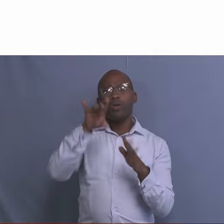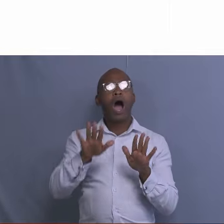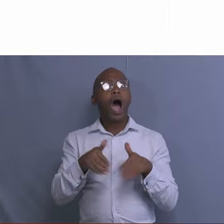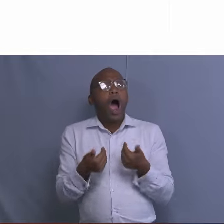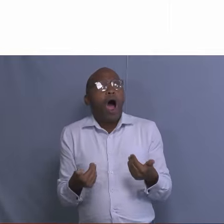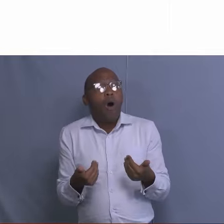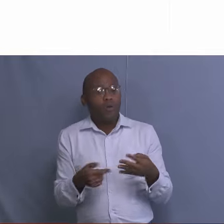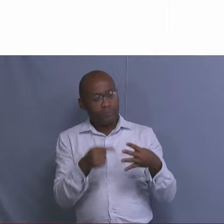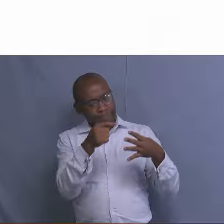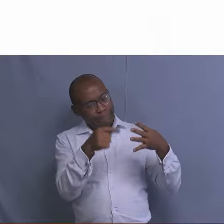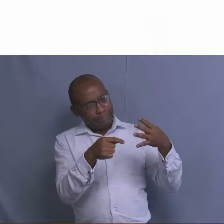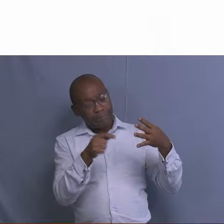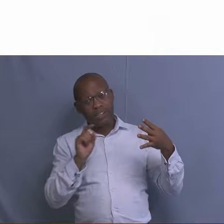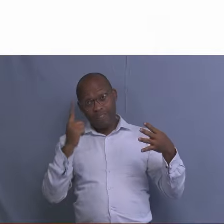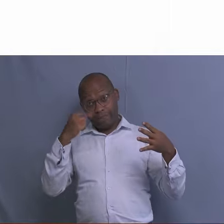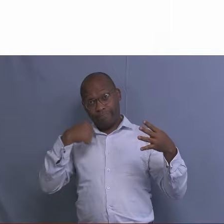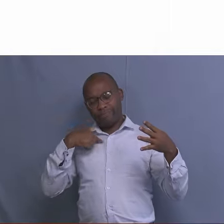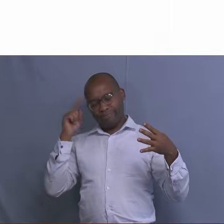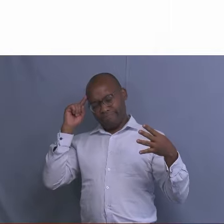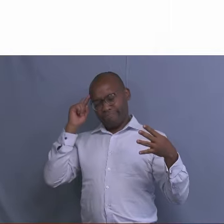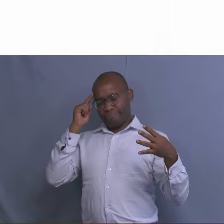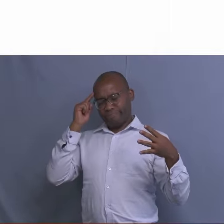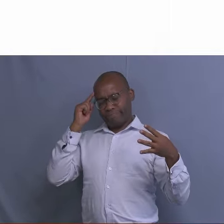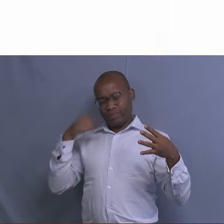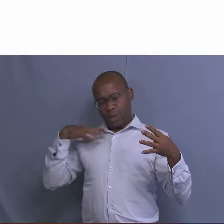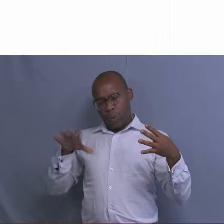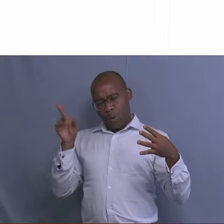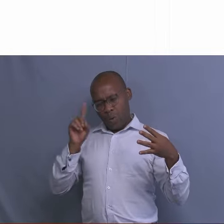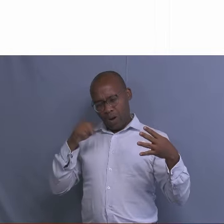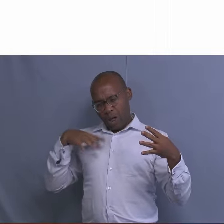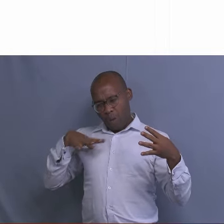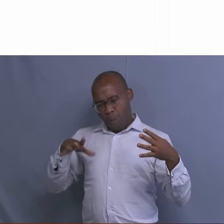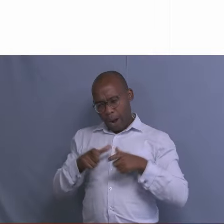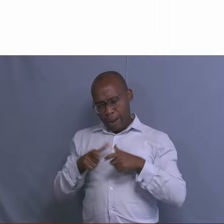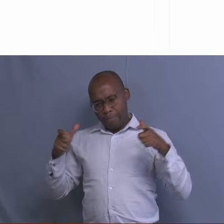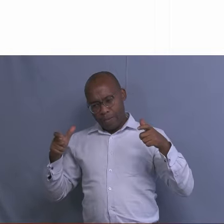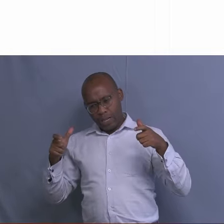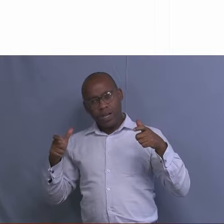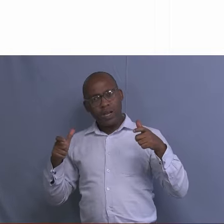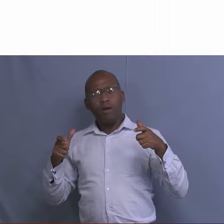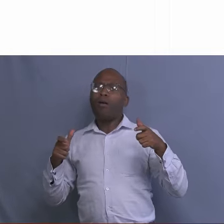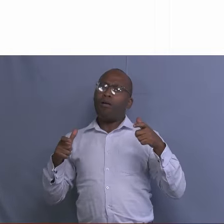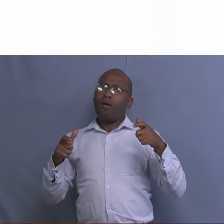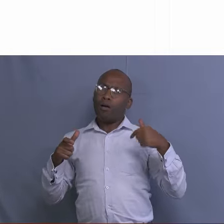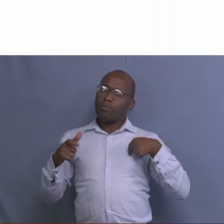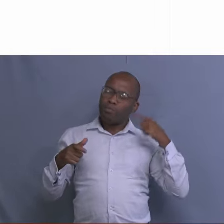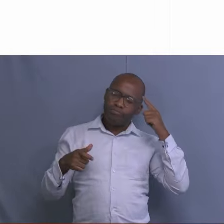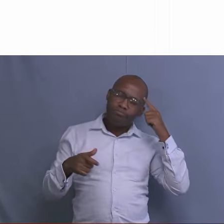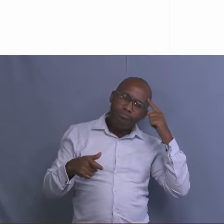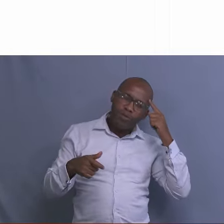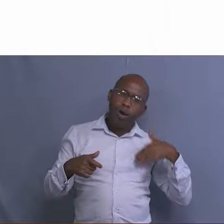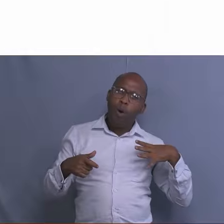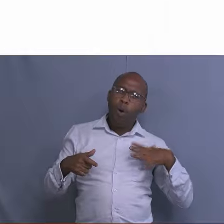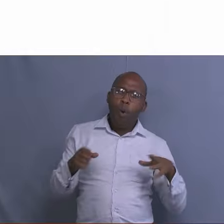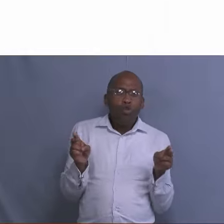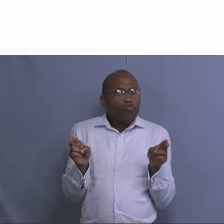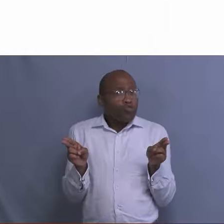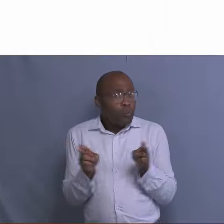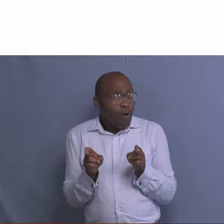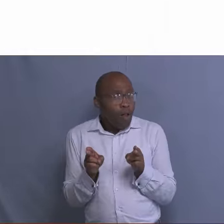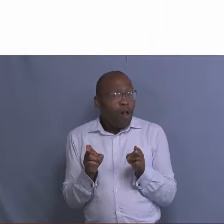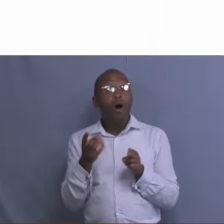extensive farming? How efficient is this method? Okay, whether you are